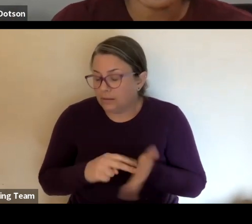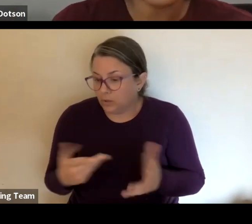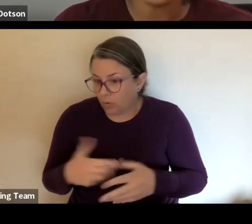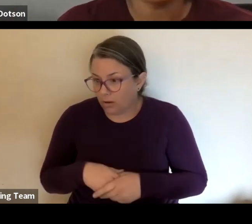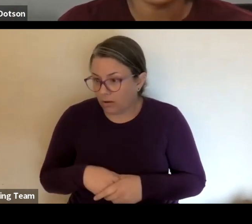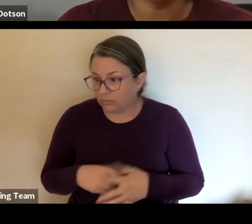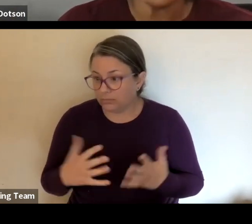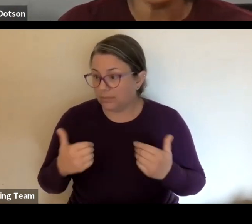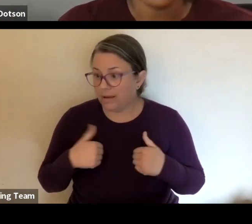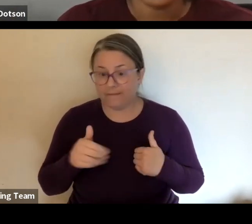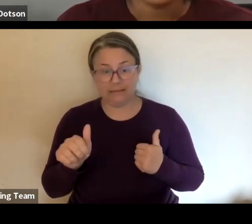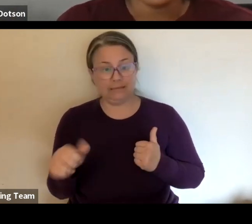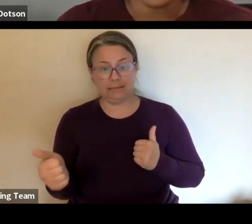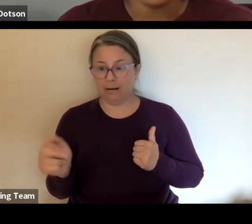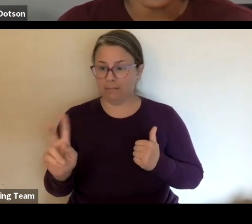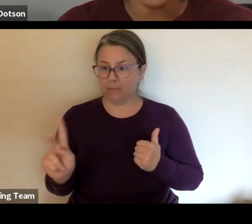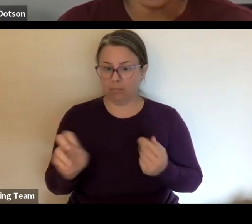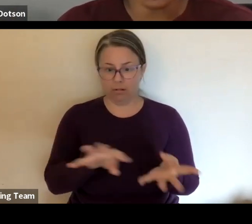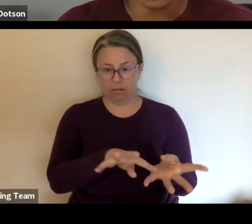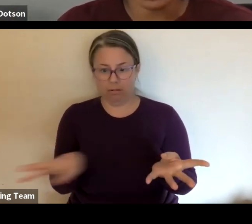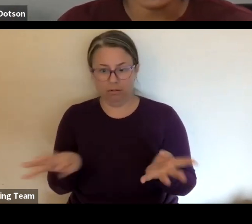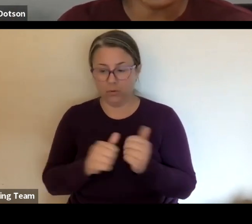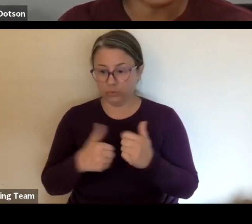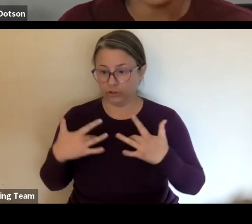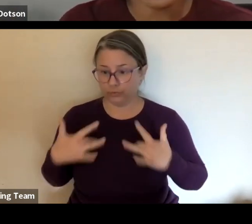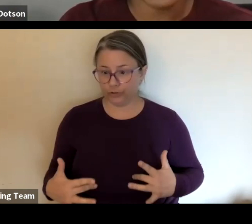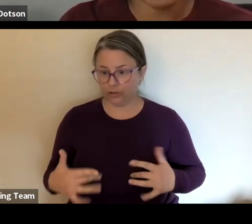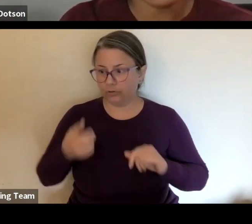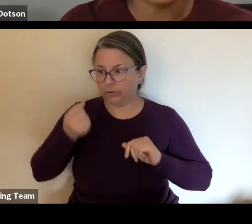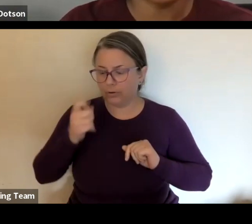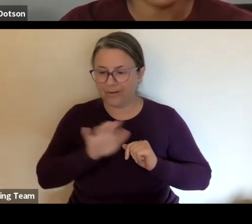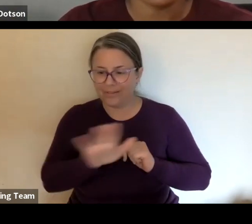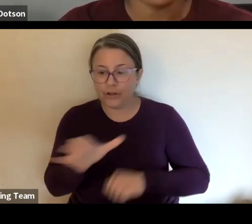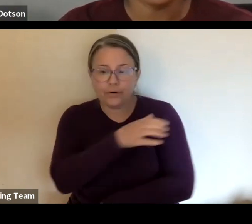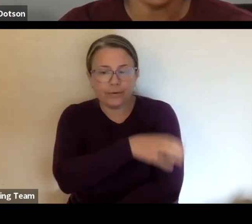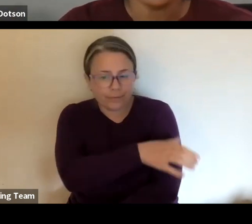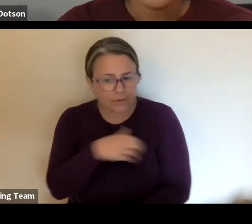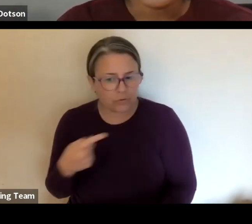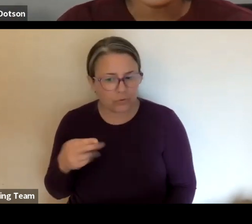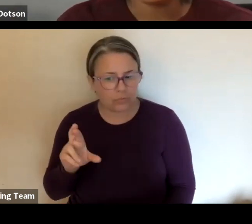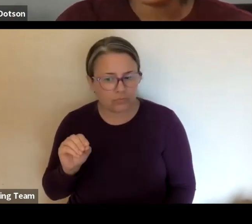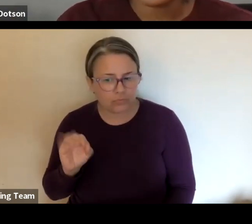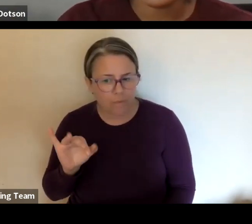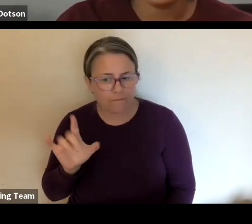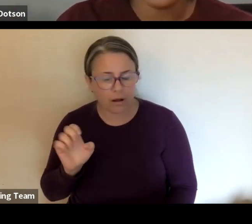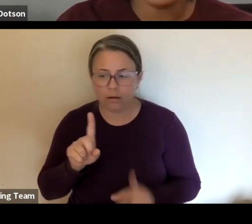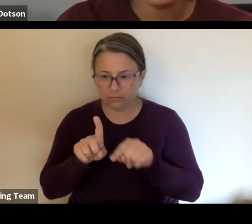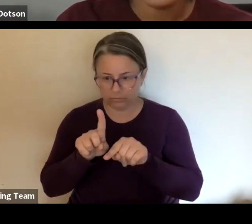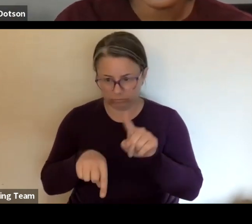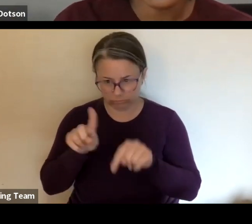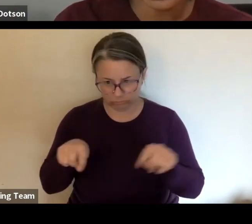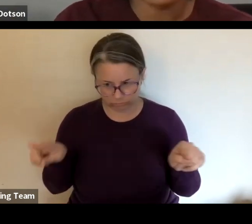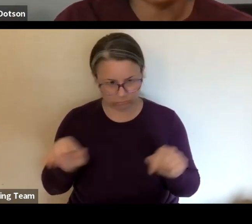actual symptomology, their symptoms might look completely different. Well, what the research shows, a lot of work in my lab, a lot of work from other